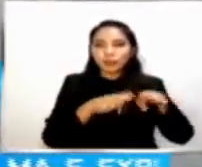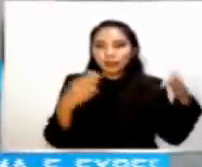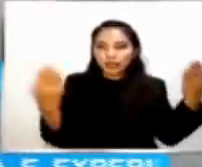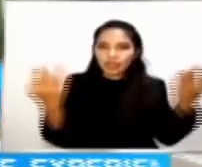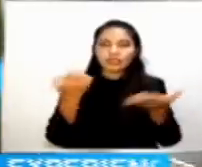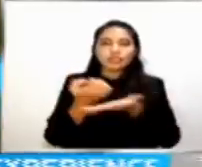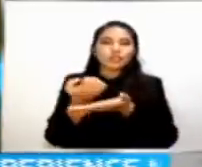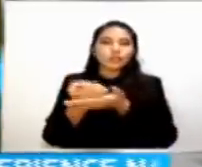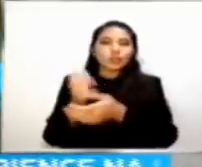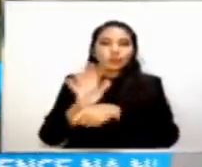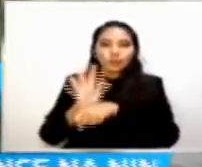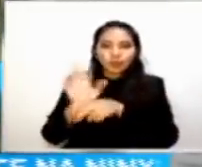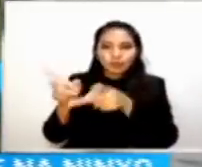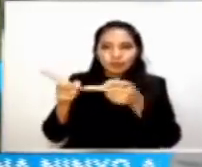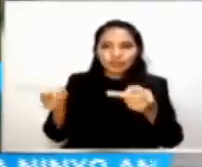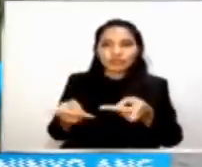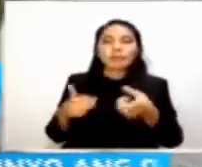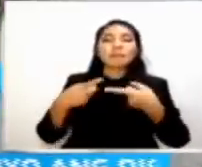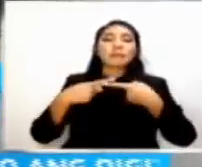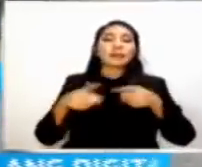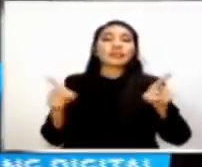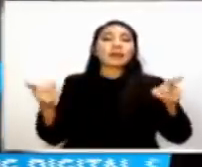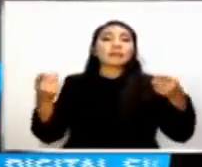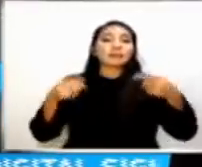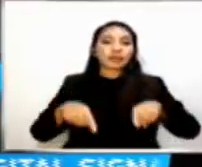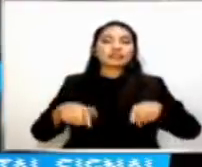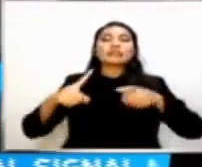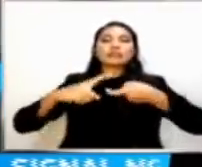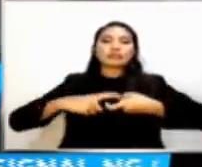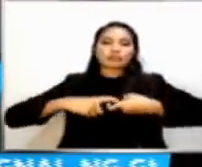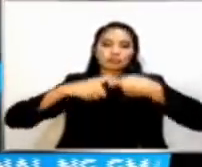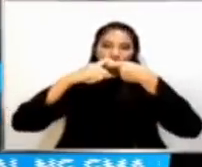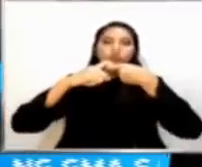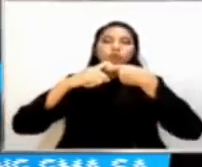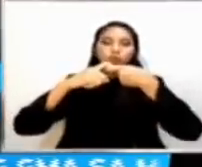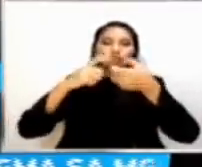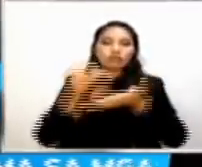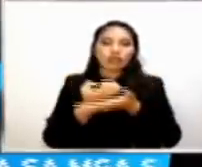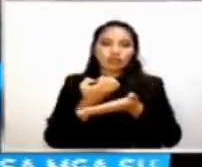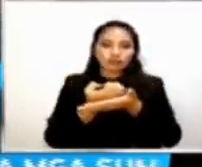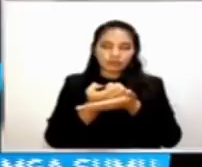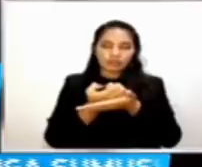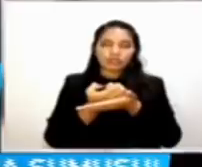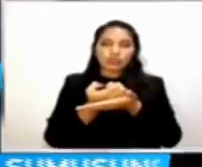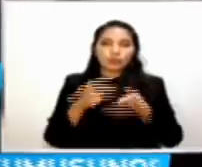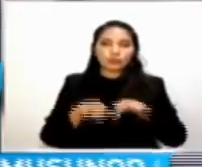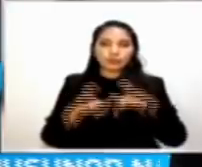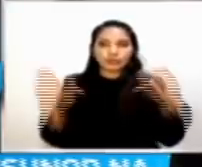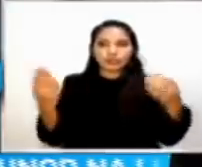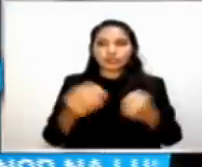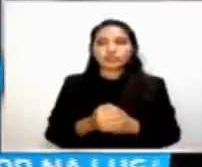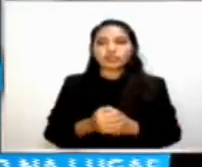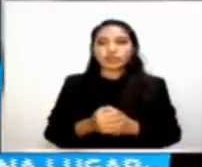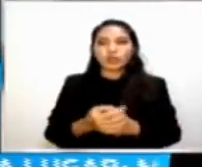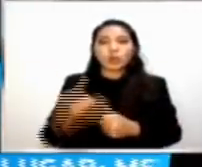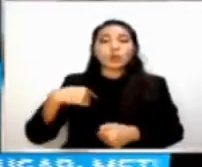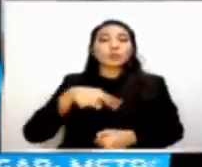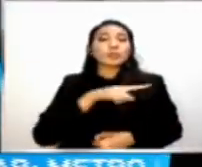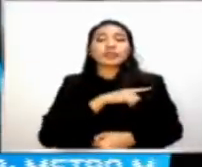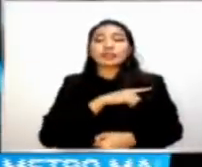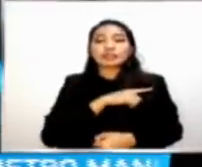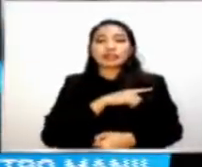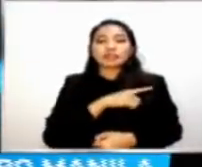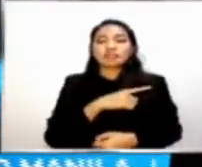huli, kinailangang isang tabi muna ang mga yan. We patted ourselves in the back when we should not have. Hey guys, you know, it's